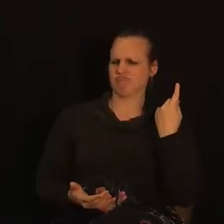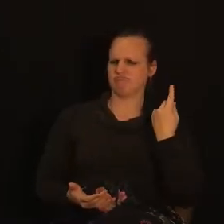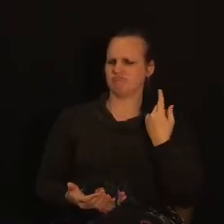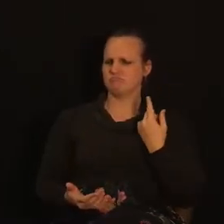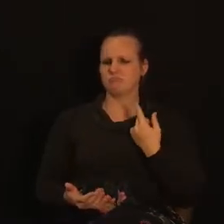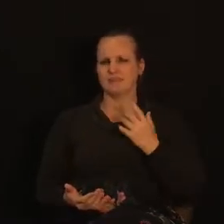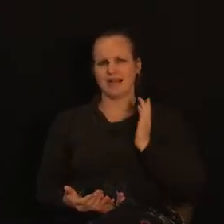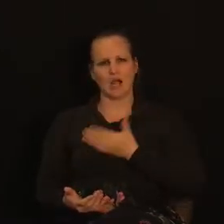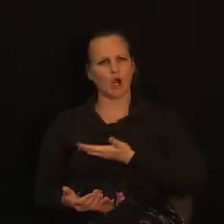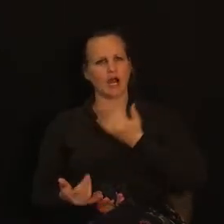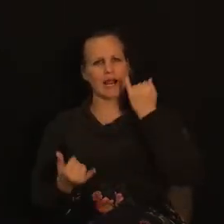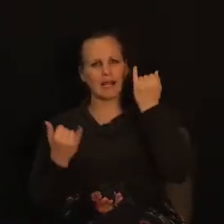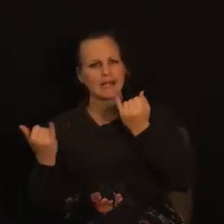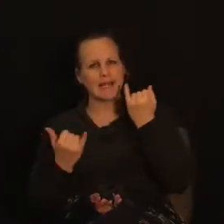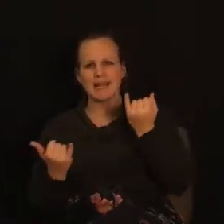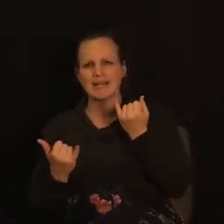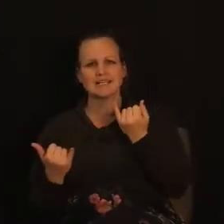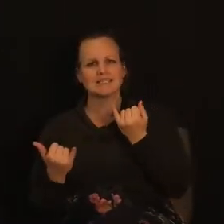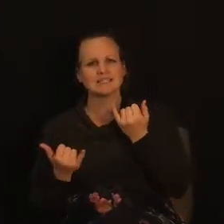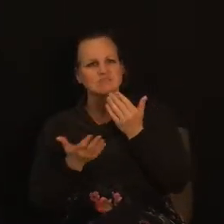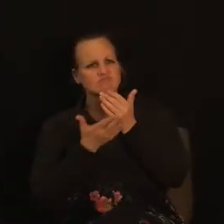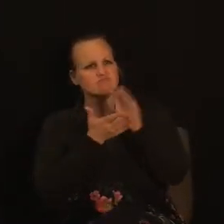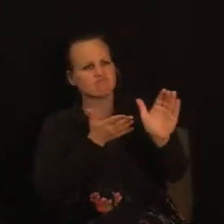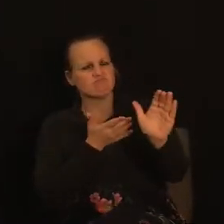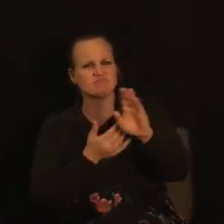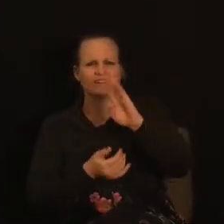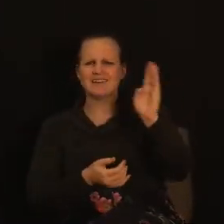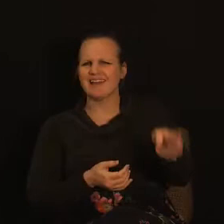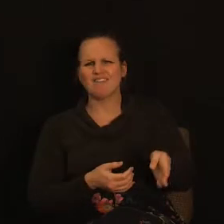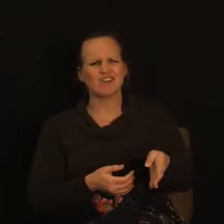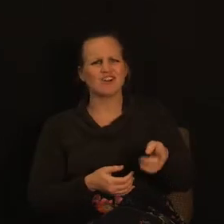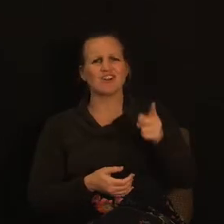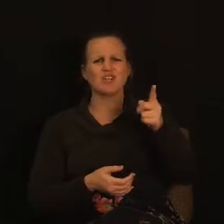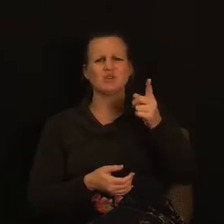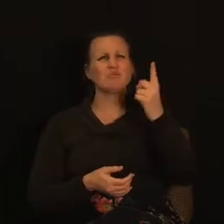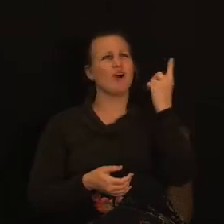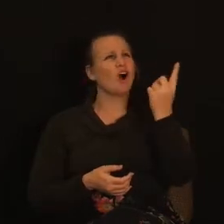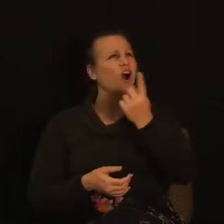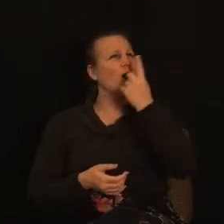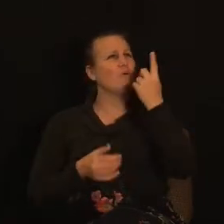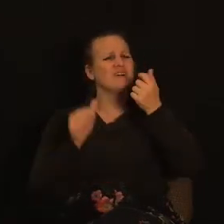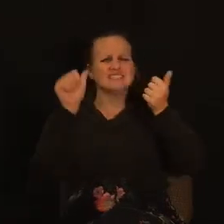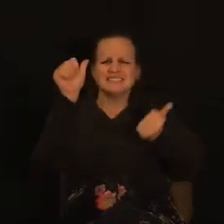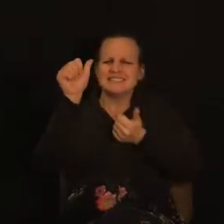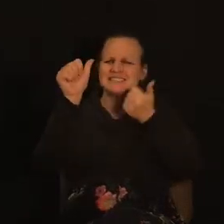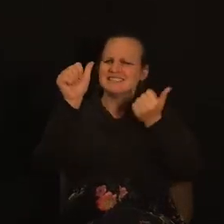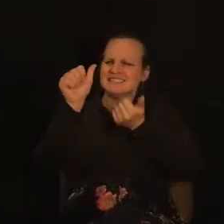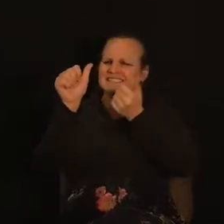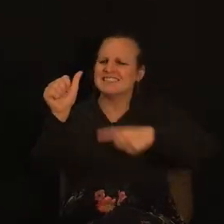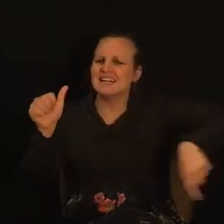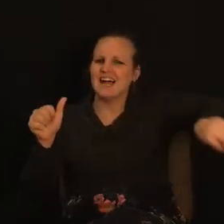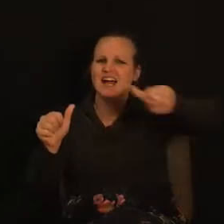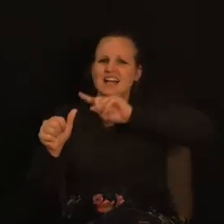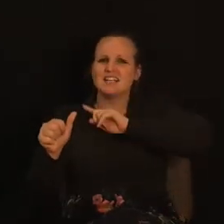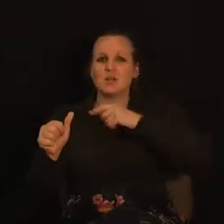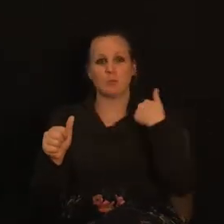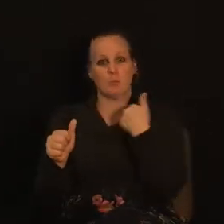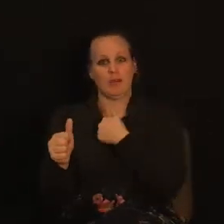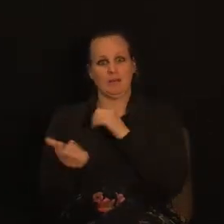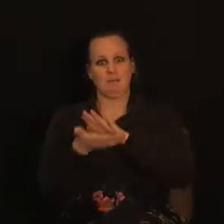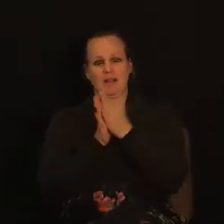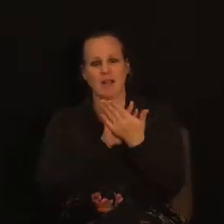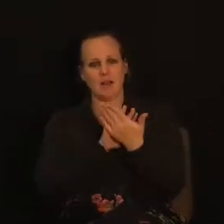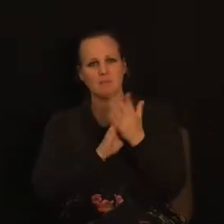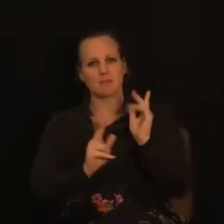you are just as tenaciously pursuing that we would become the people that you created us to be. That you